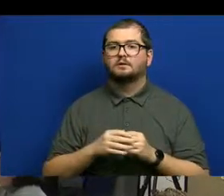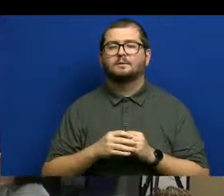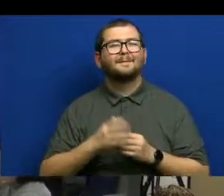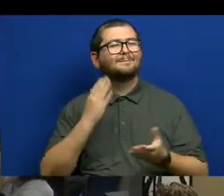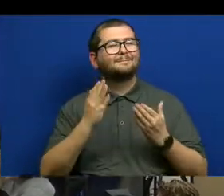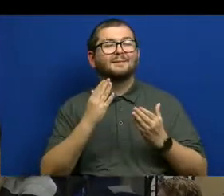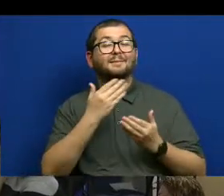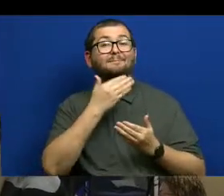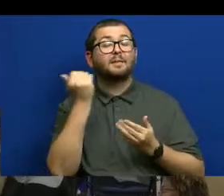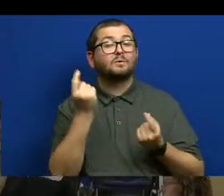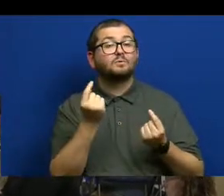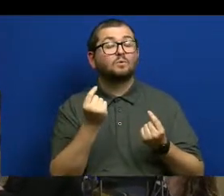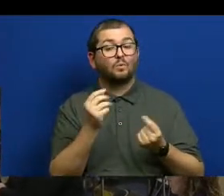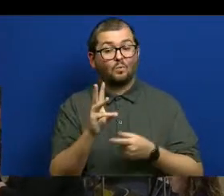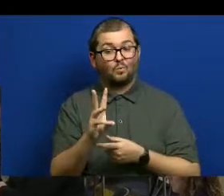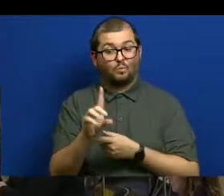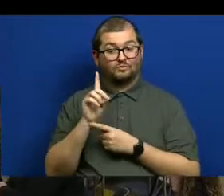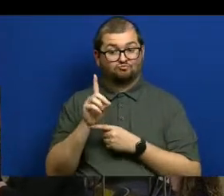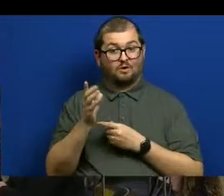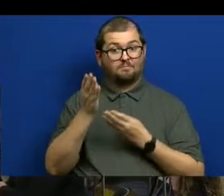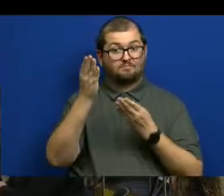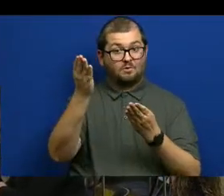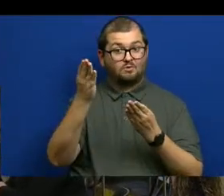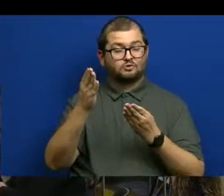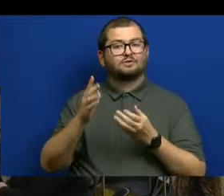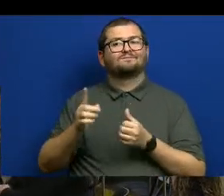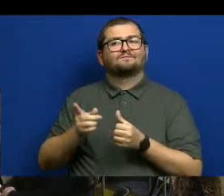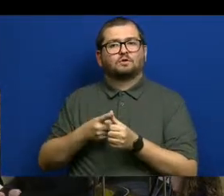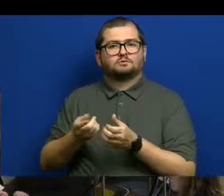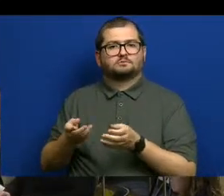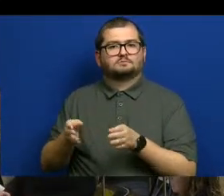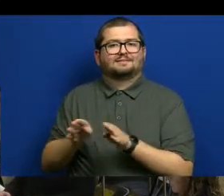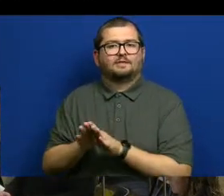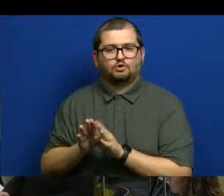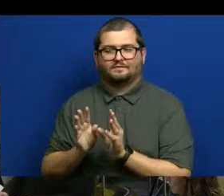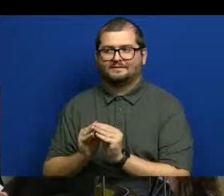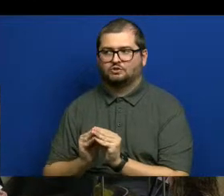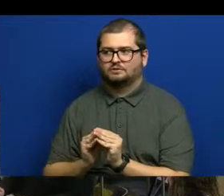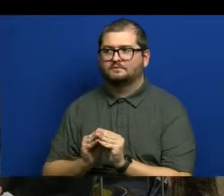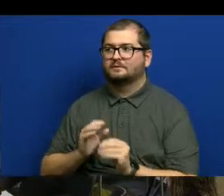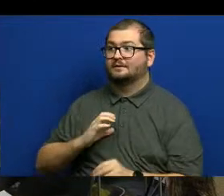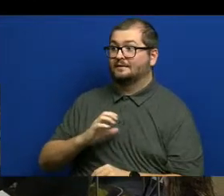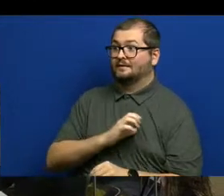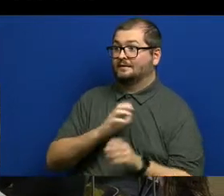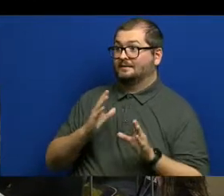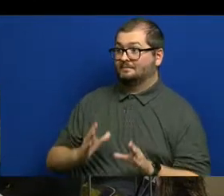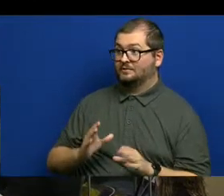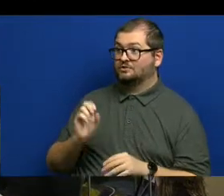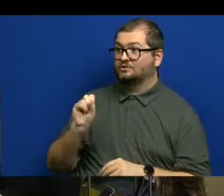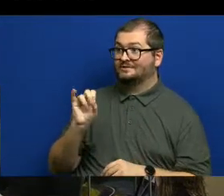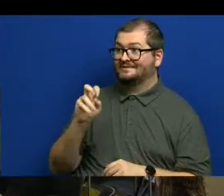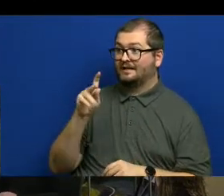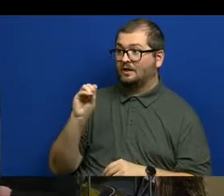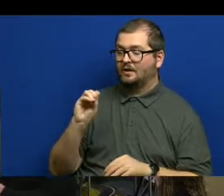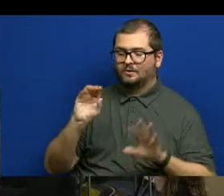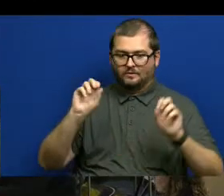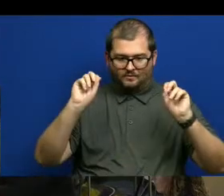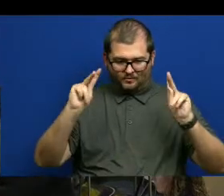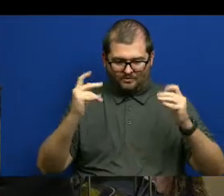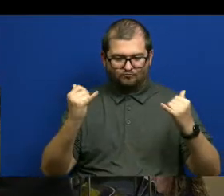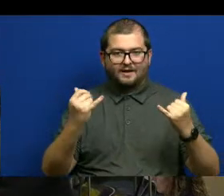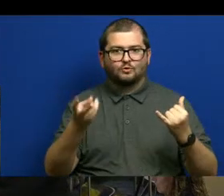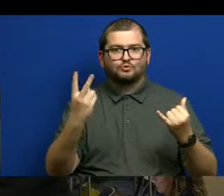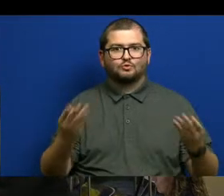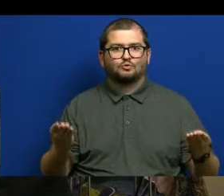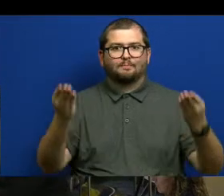It might be easier to withdraw the motion and go into executive session first. This is Commissioner Cienko. All right, people, we got two motions on the